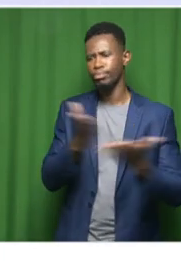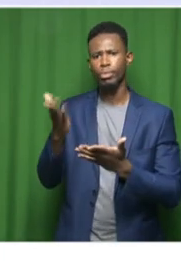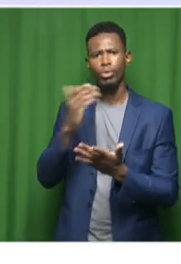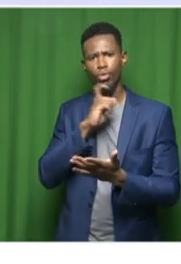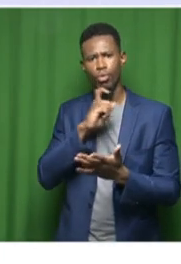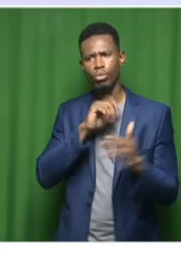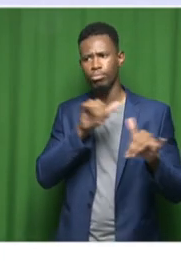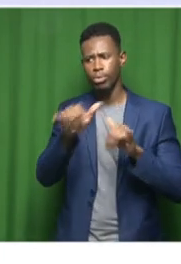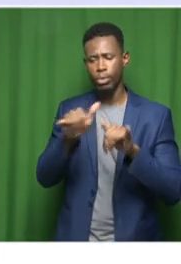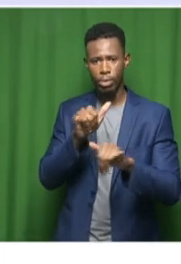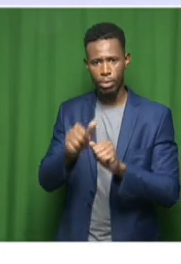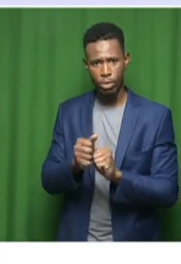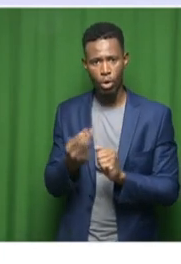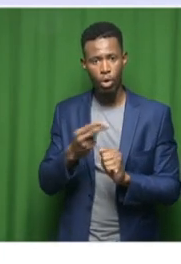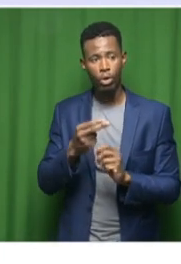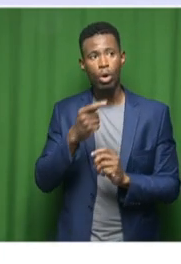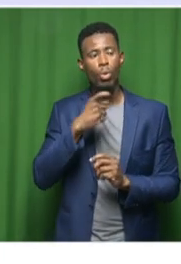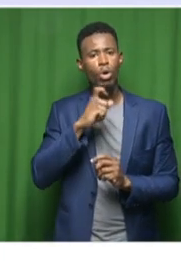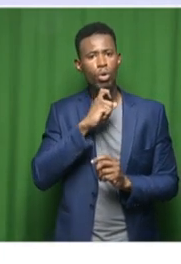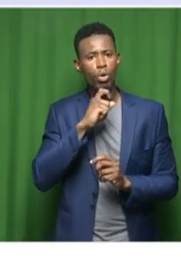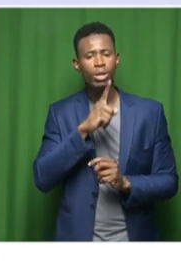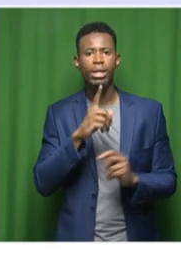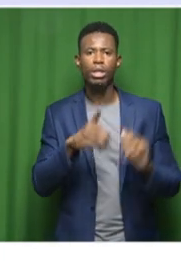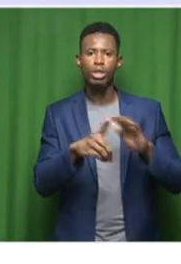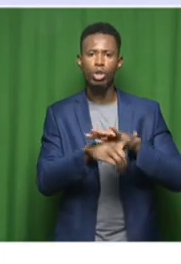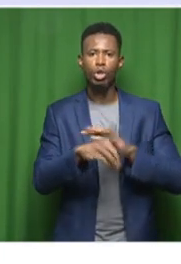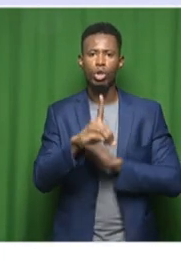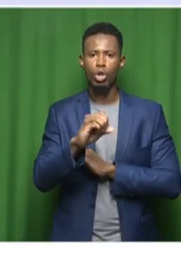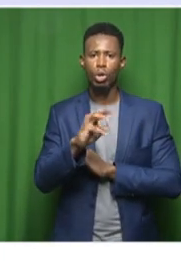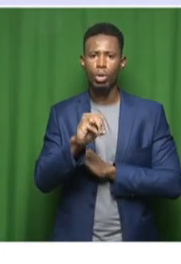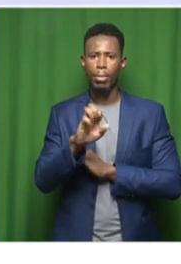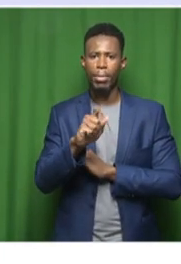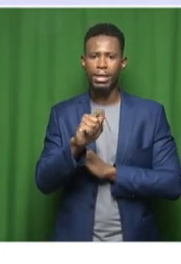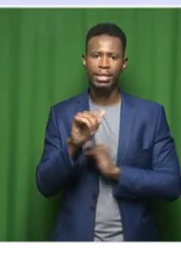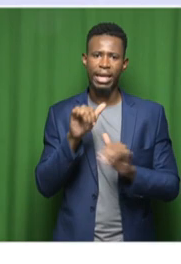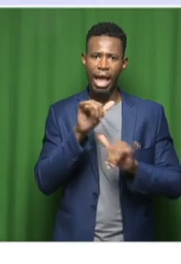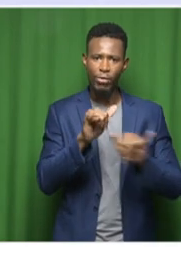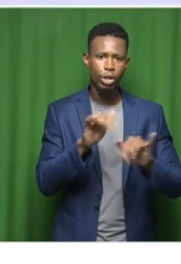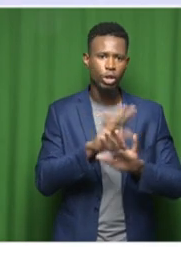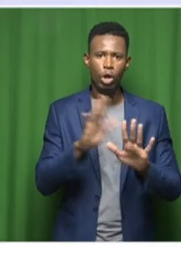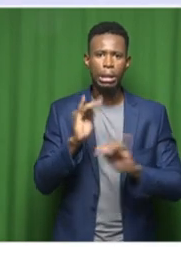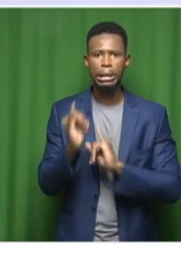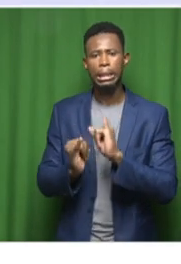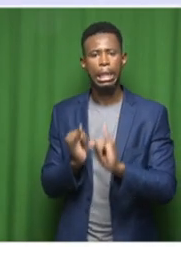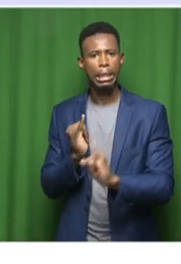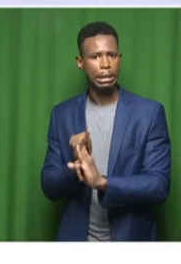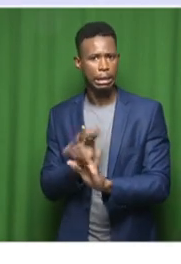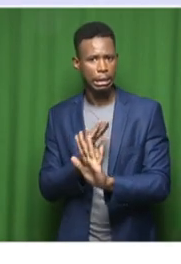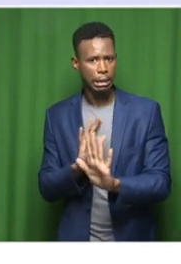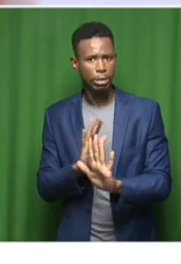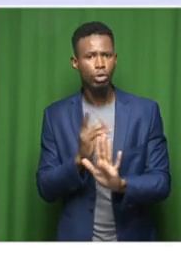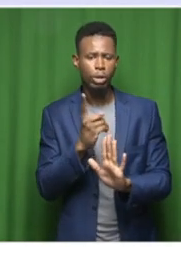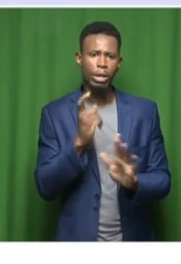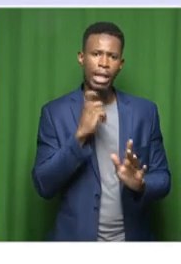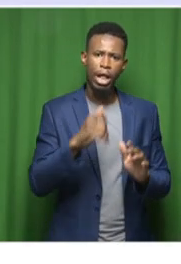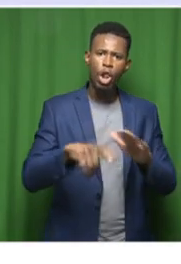as domestic aviation than just international aviation. And we believe that this will give us an